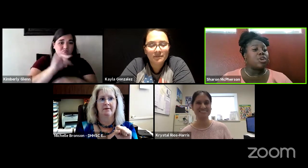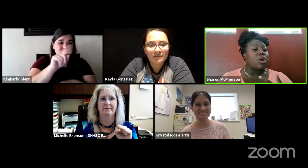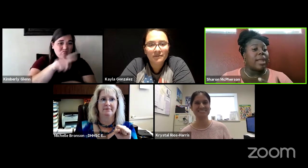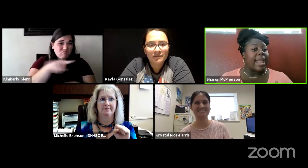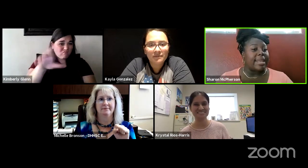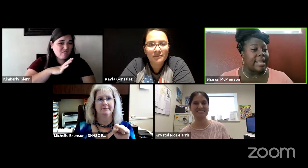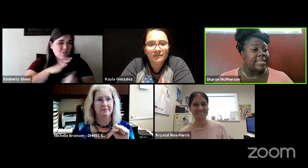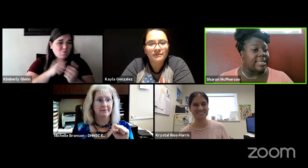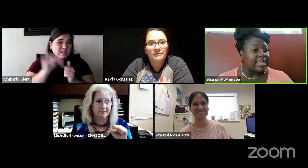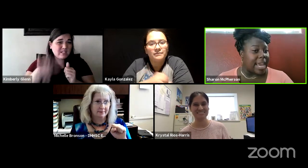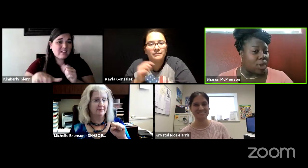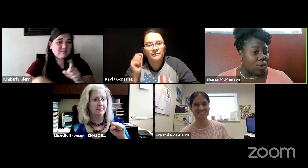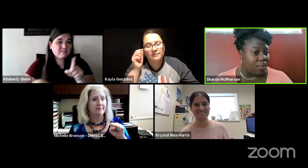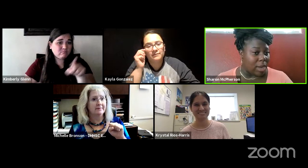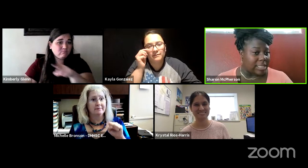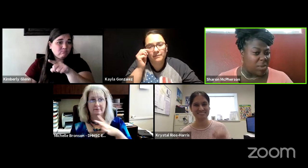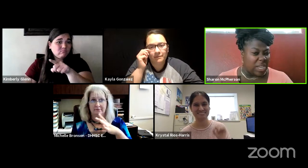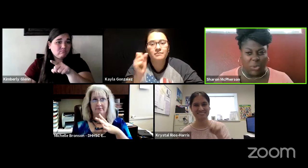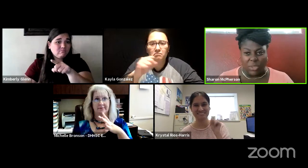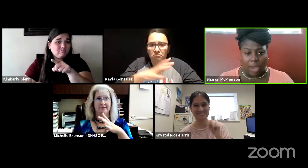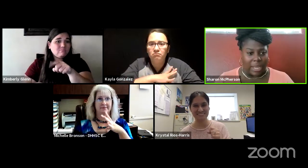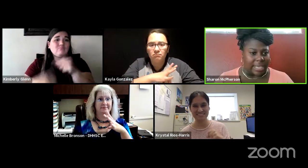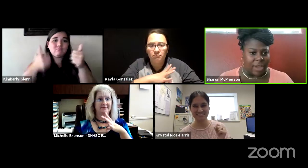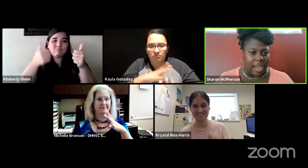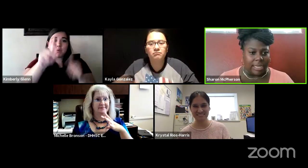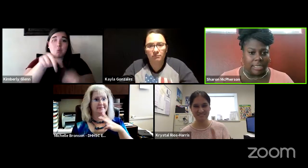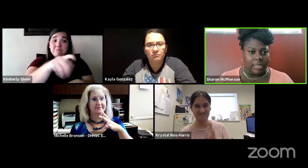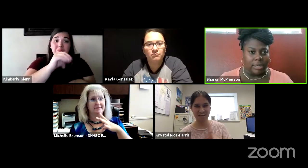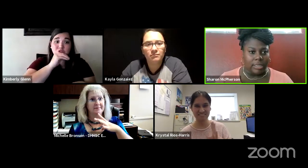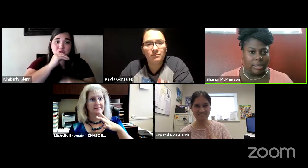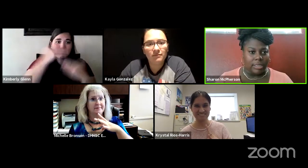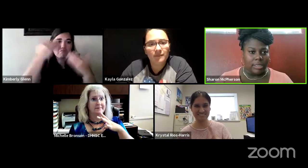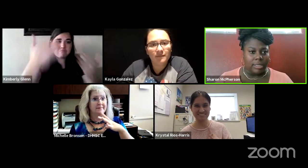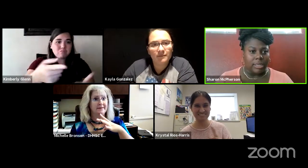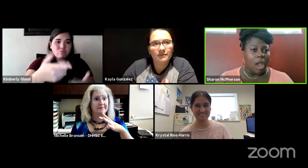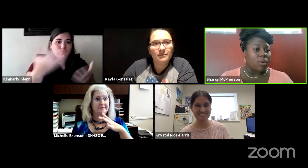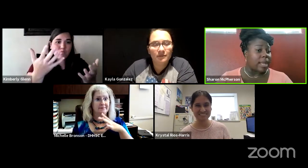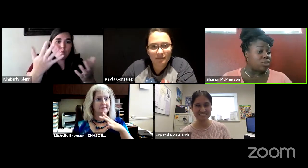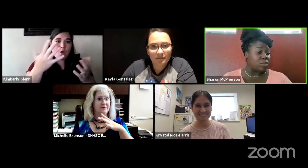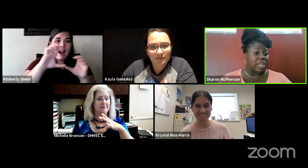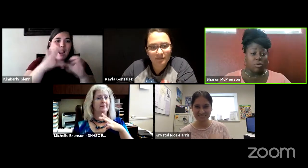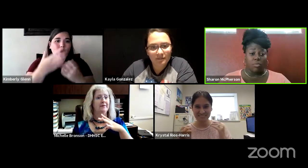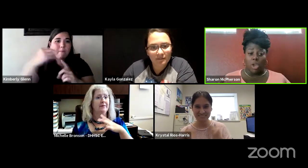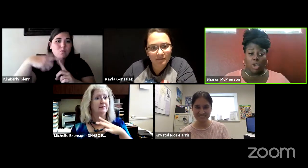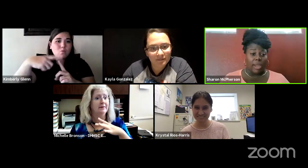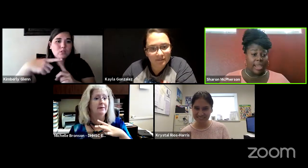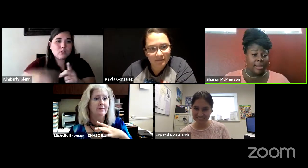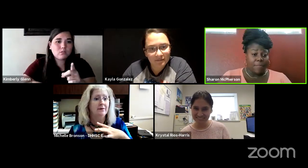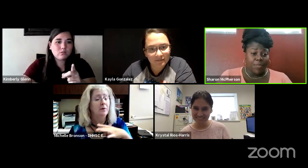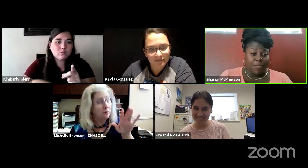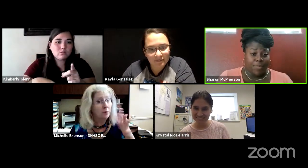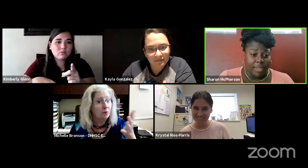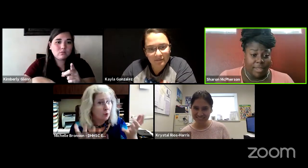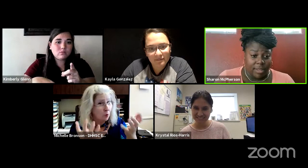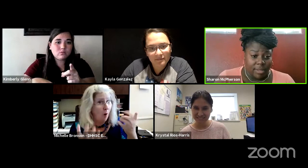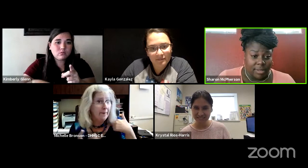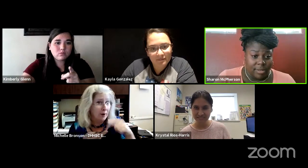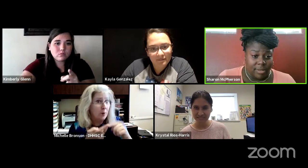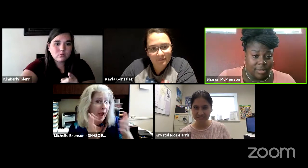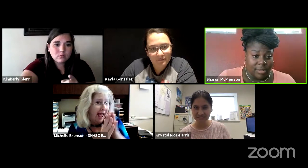And then you can go ahead and say the category and points, and then we can do it that way. Is that fine? Okay, so Michelle, go ahead.